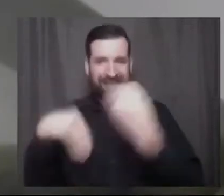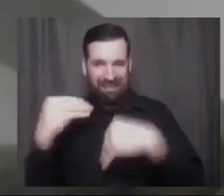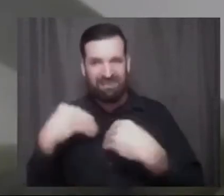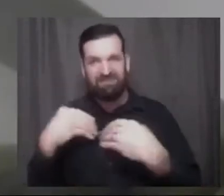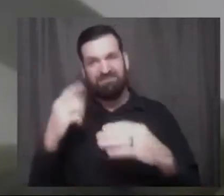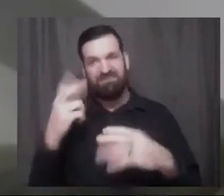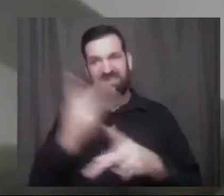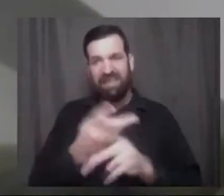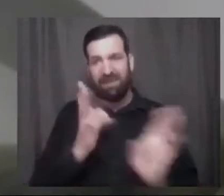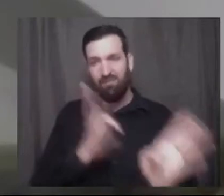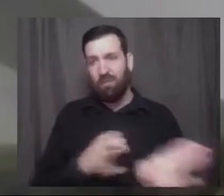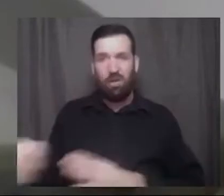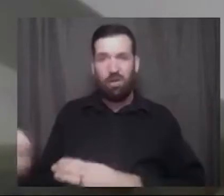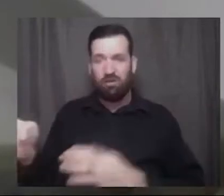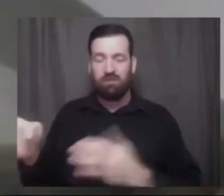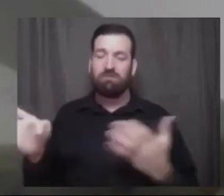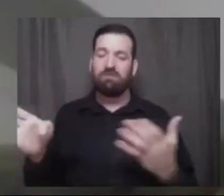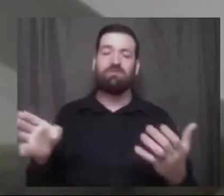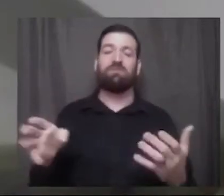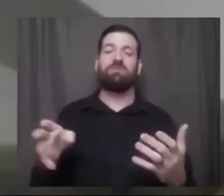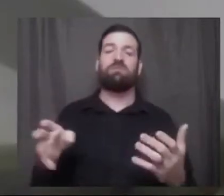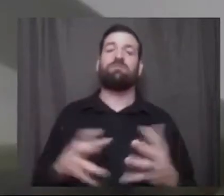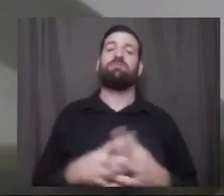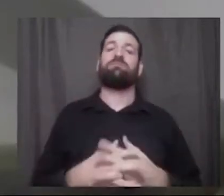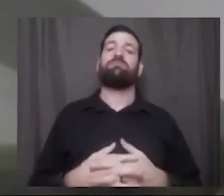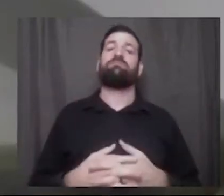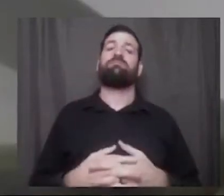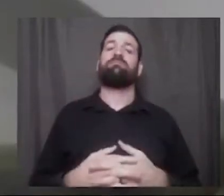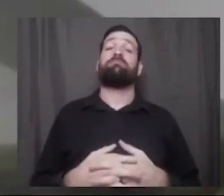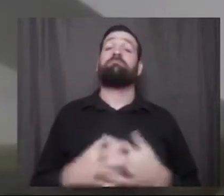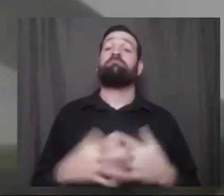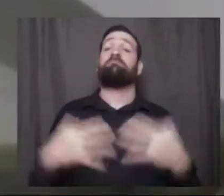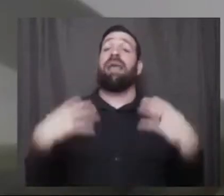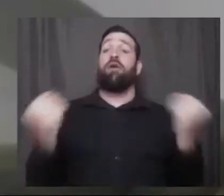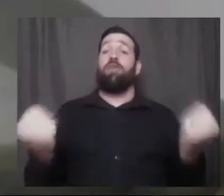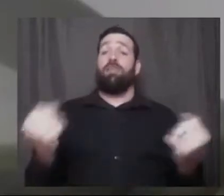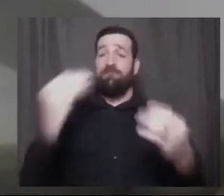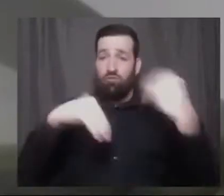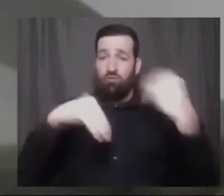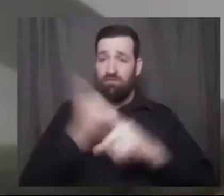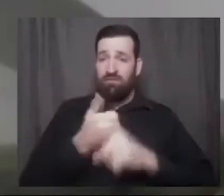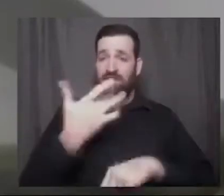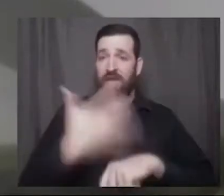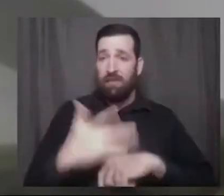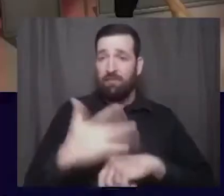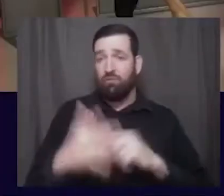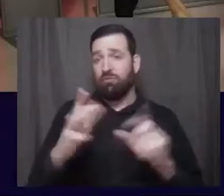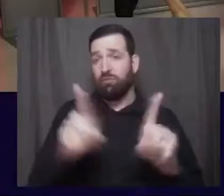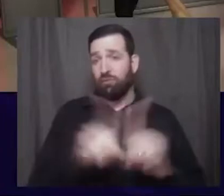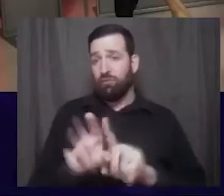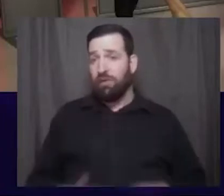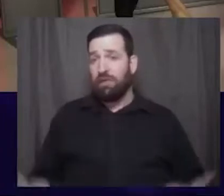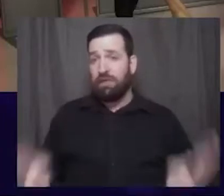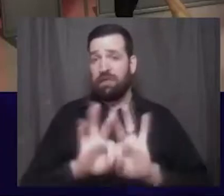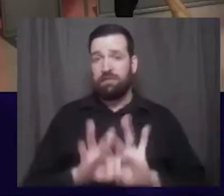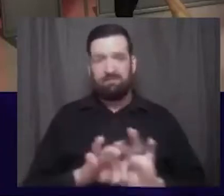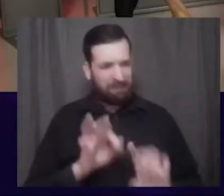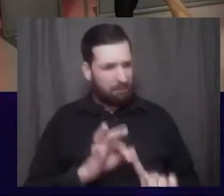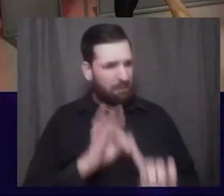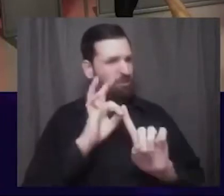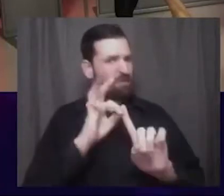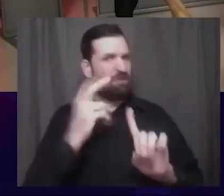and having, healthy food available is also key. Well, especially when you have 2 little